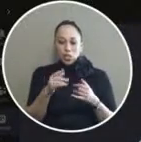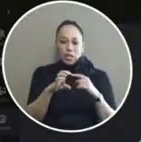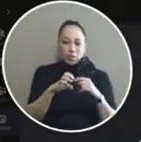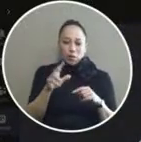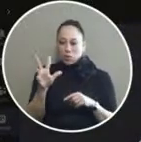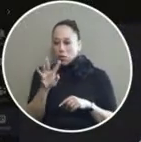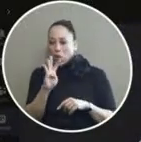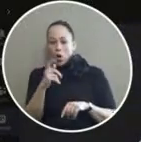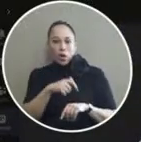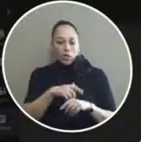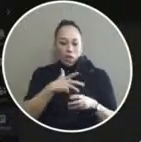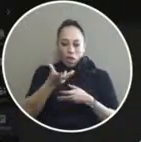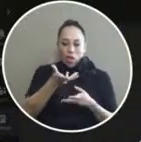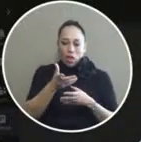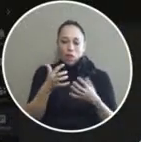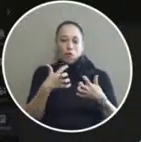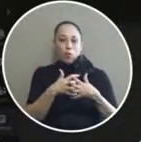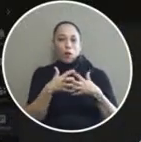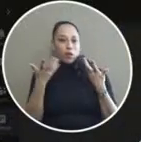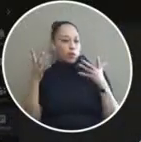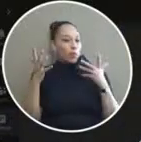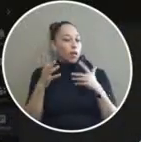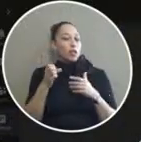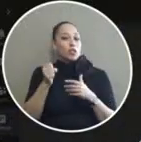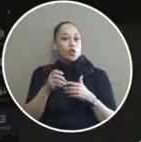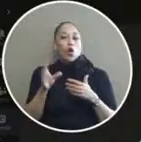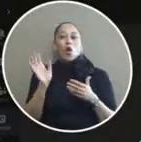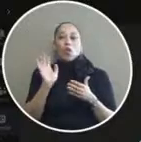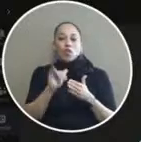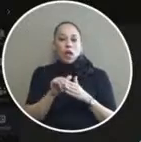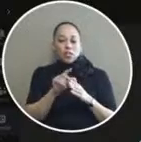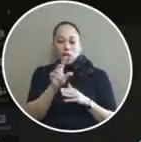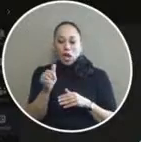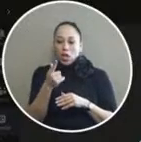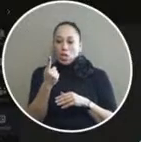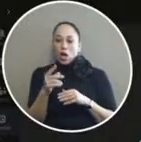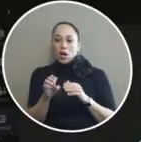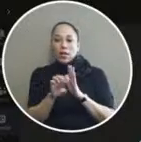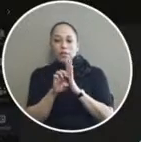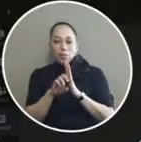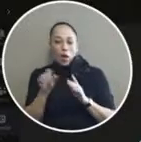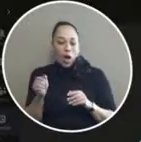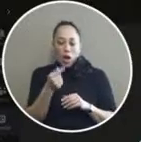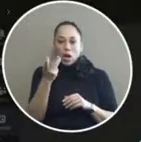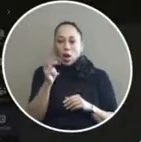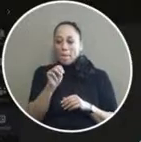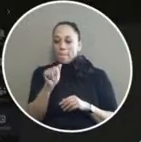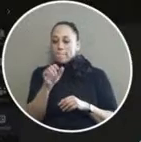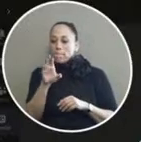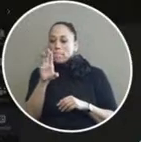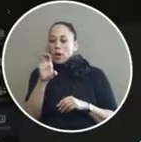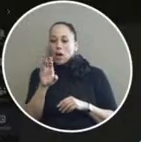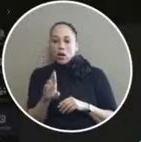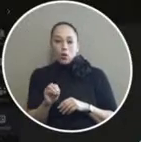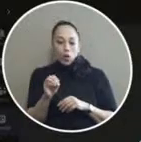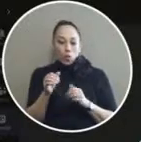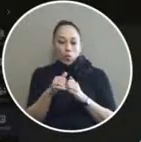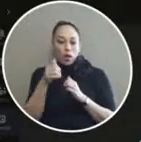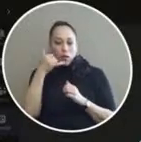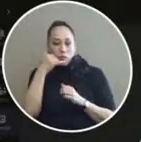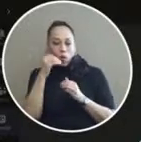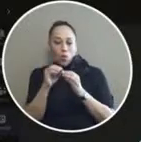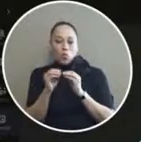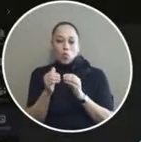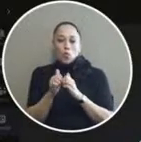talked about where we're partnering on already. So those are other examples. Another macro example, we were on the phone with the